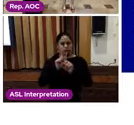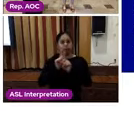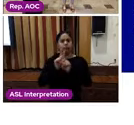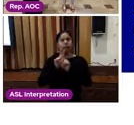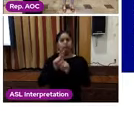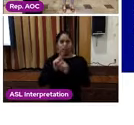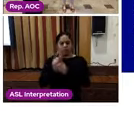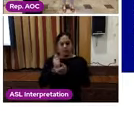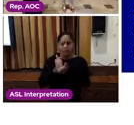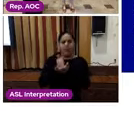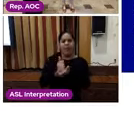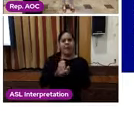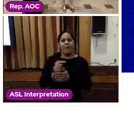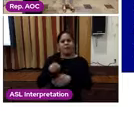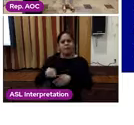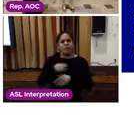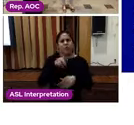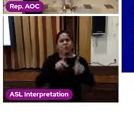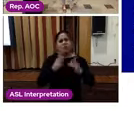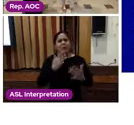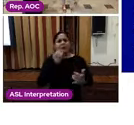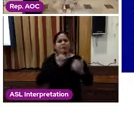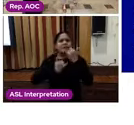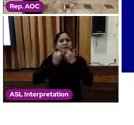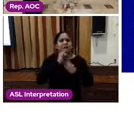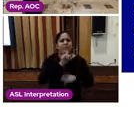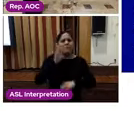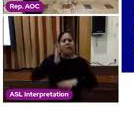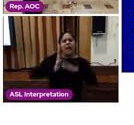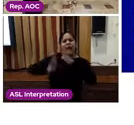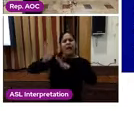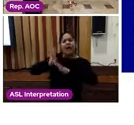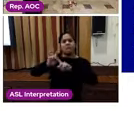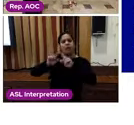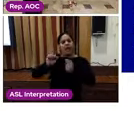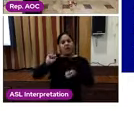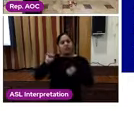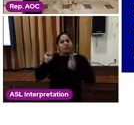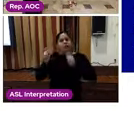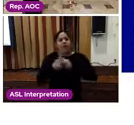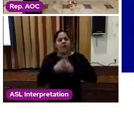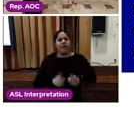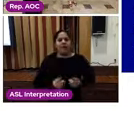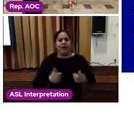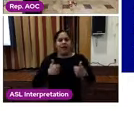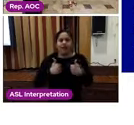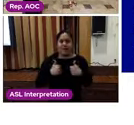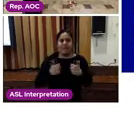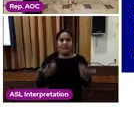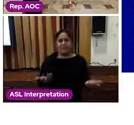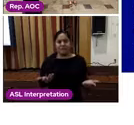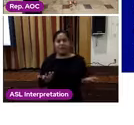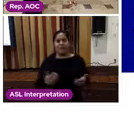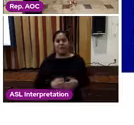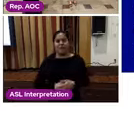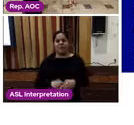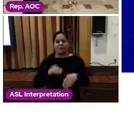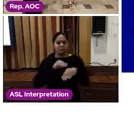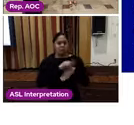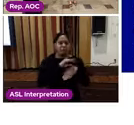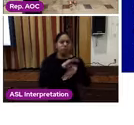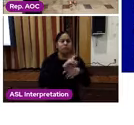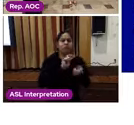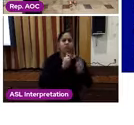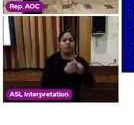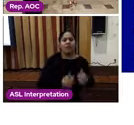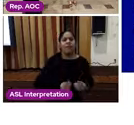past. Perhaps they spent time in Rikers, but they've turned their life around. No one knows better how to turn their life